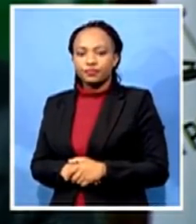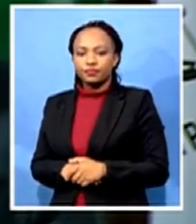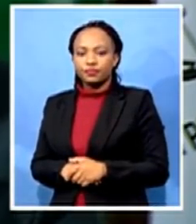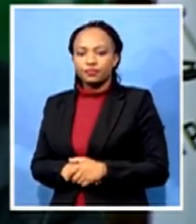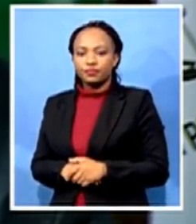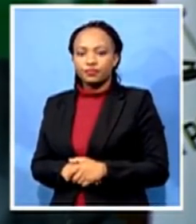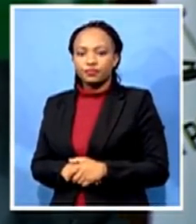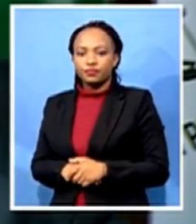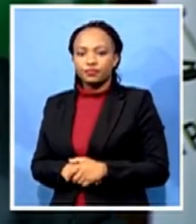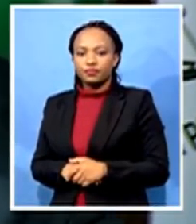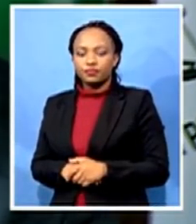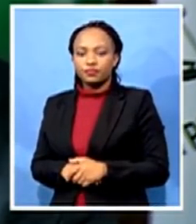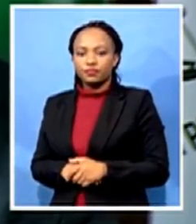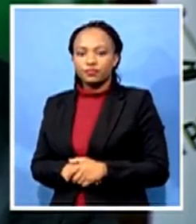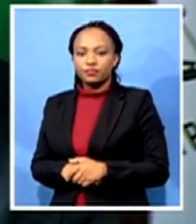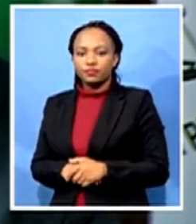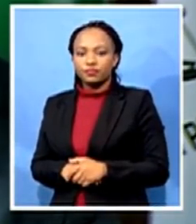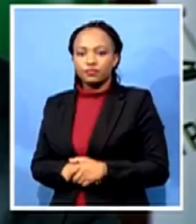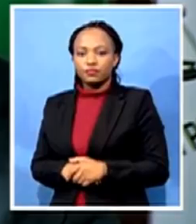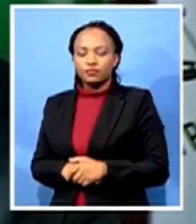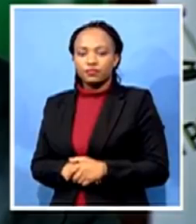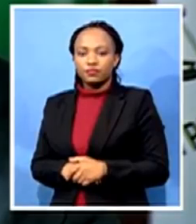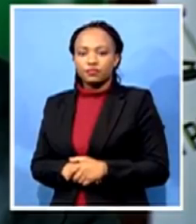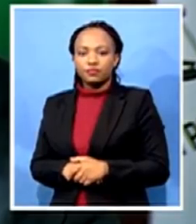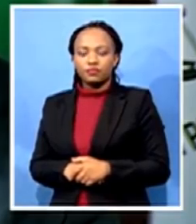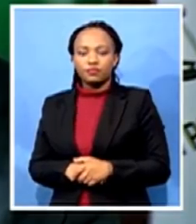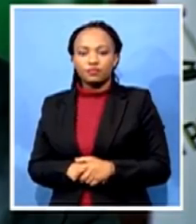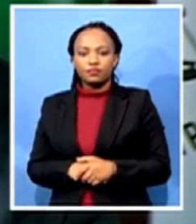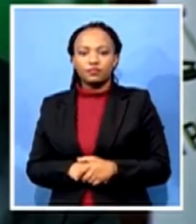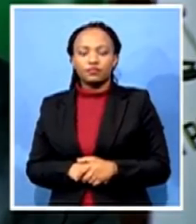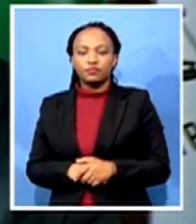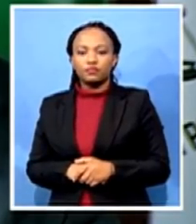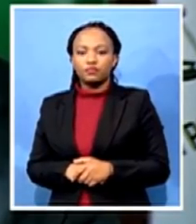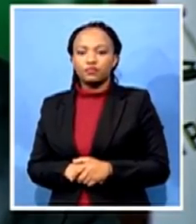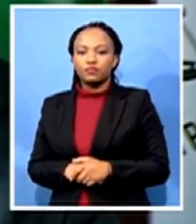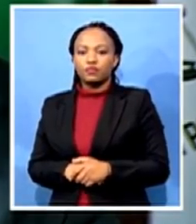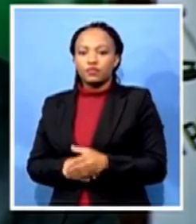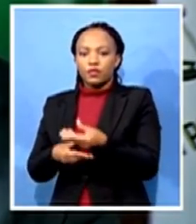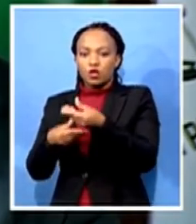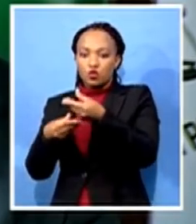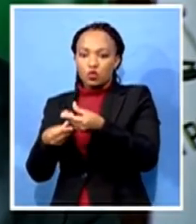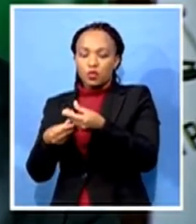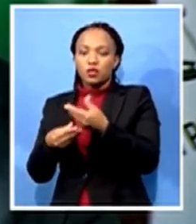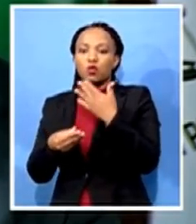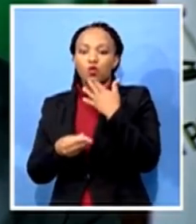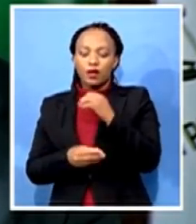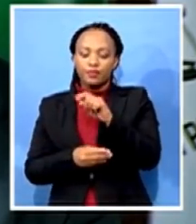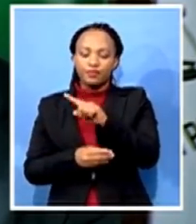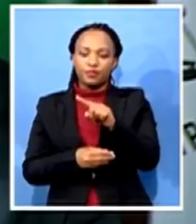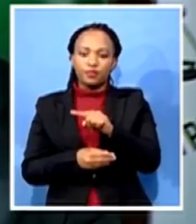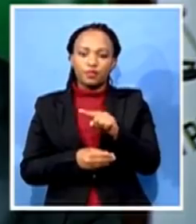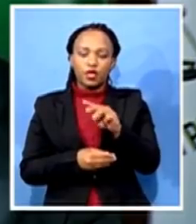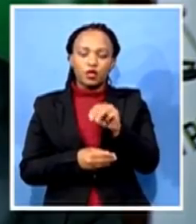And the document containing Mr. Zwane's response to that, starting at page